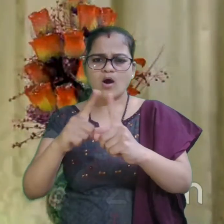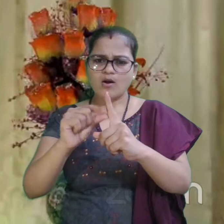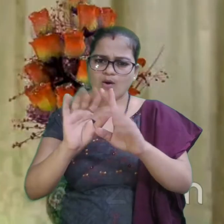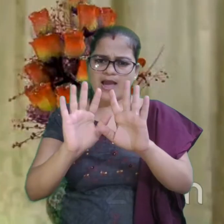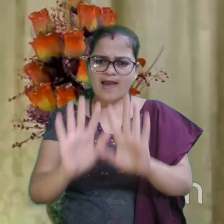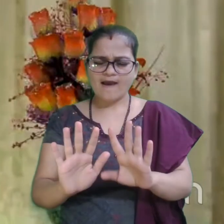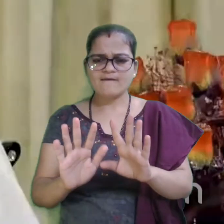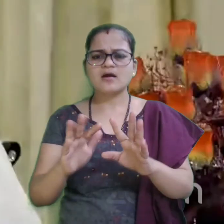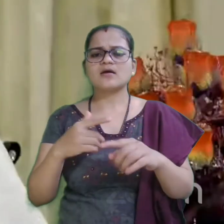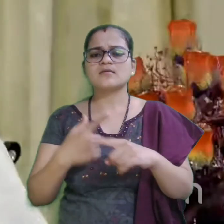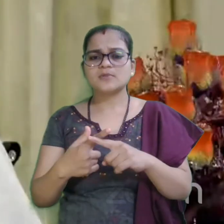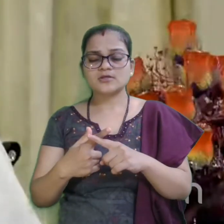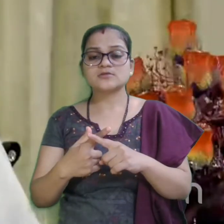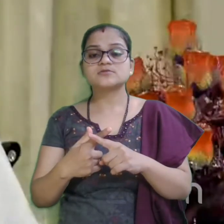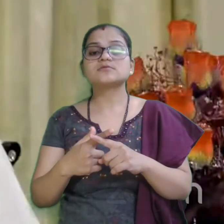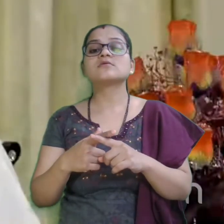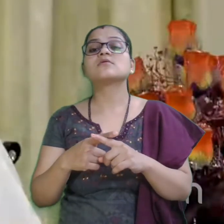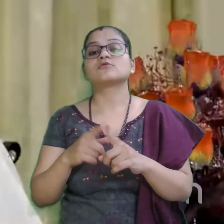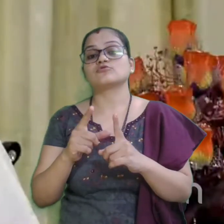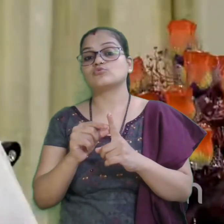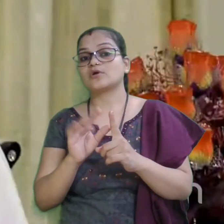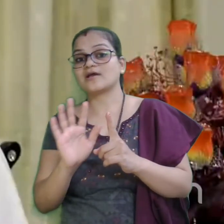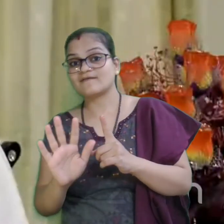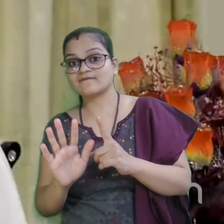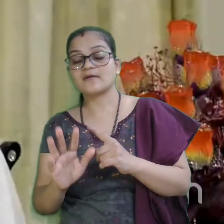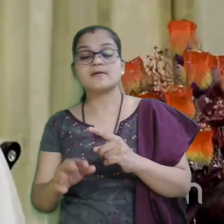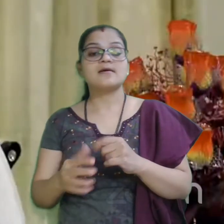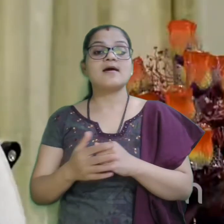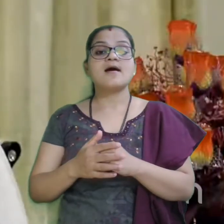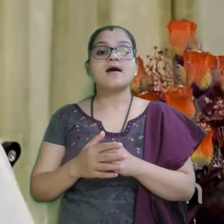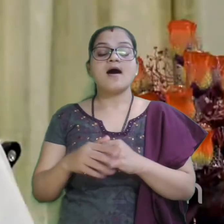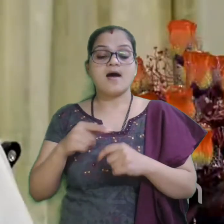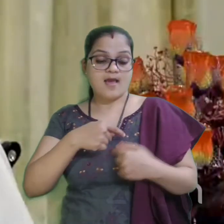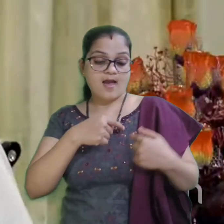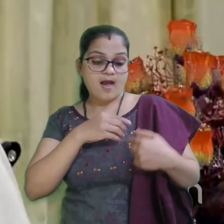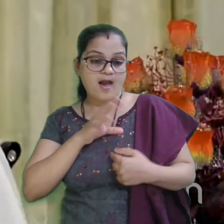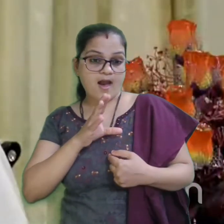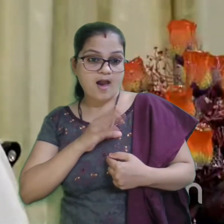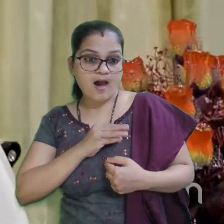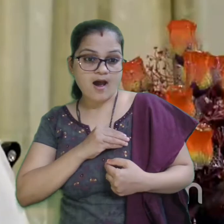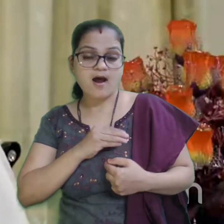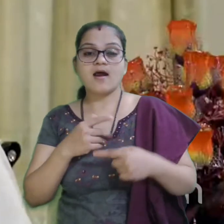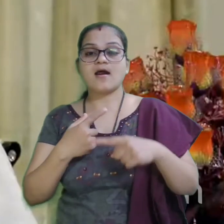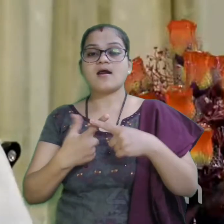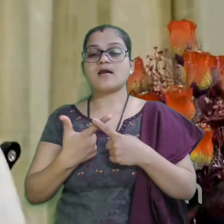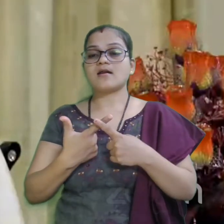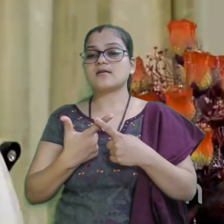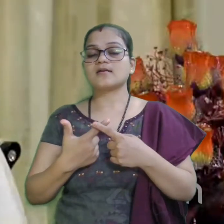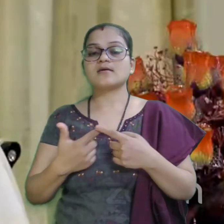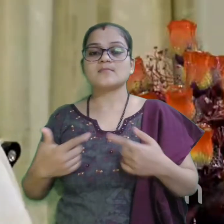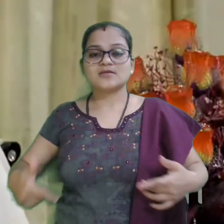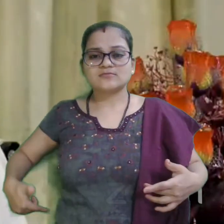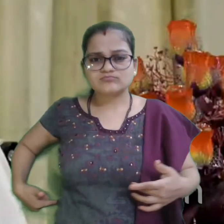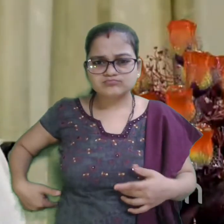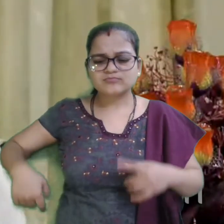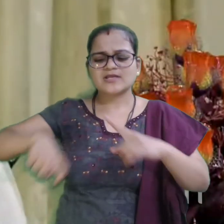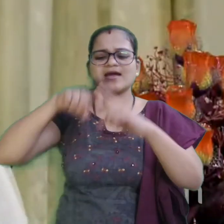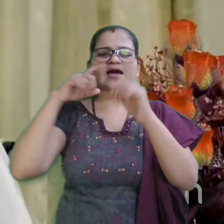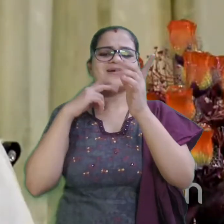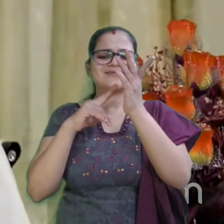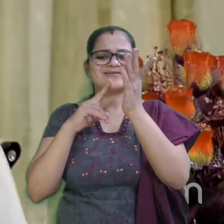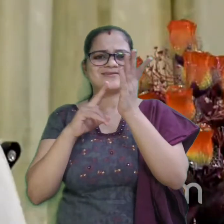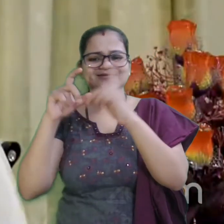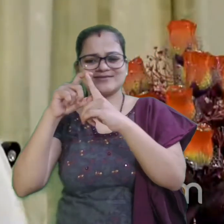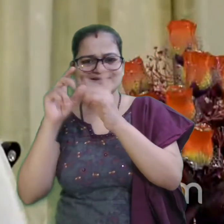are working to that the whole thing is working. There is a heart, there is a kidney, there is a